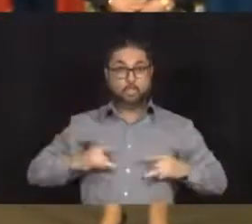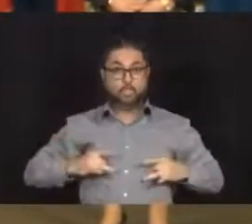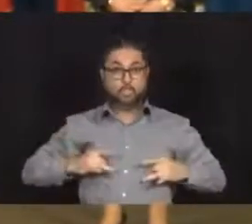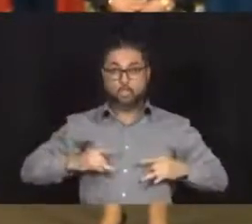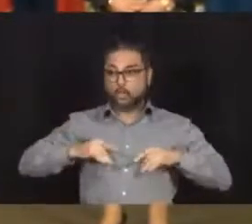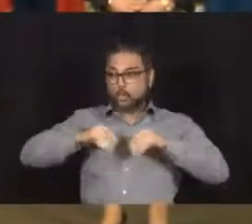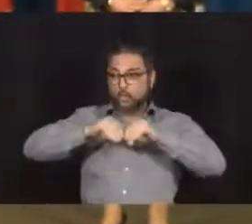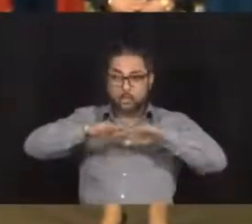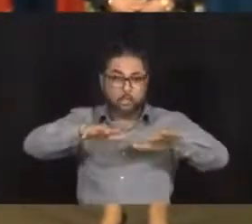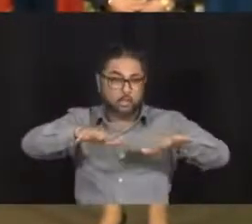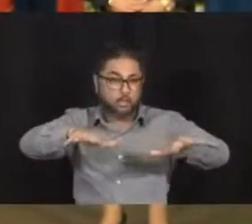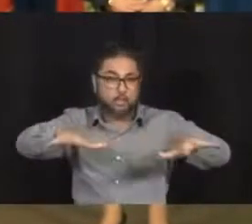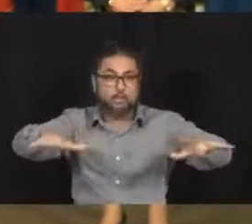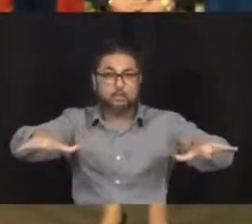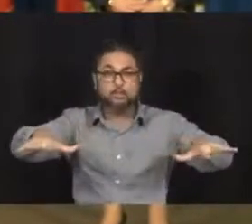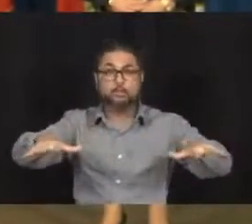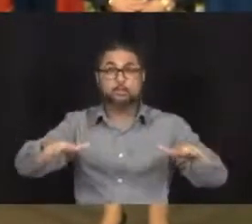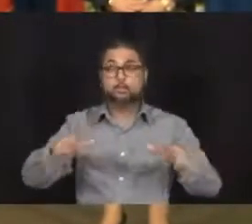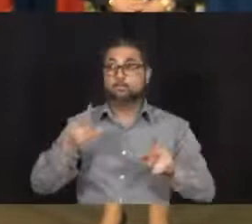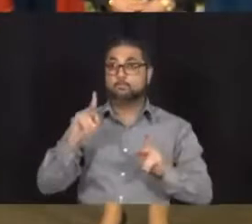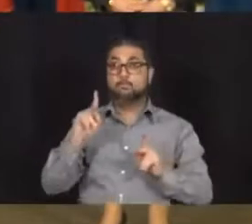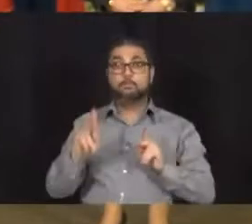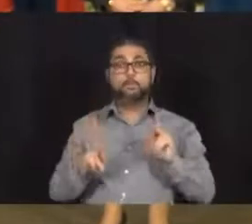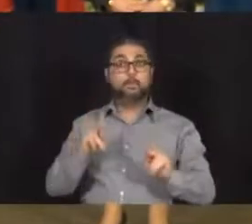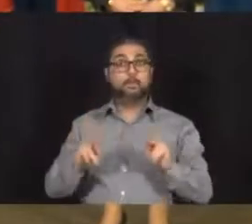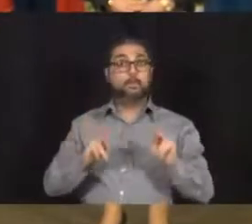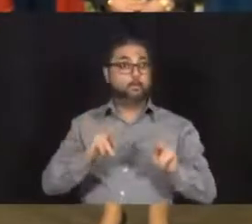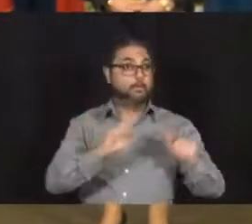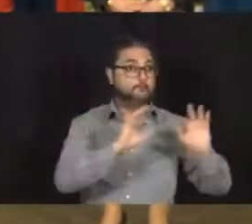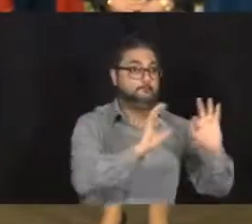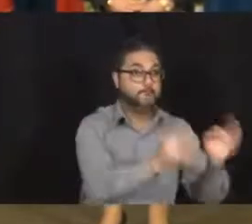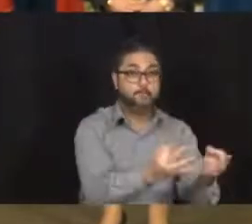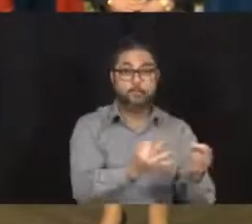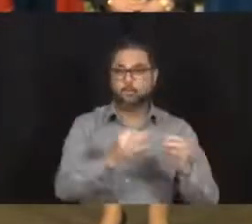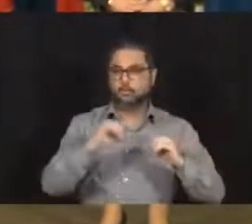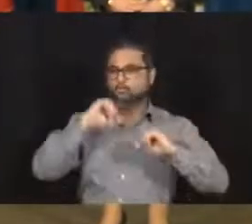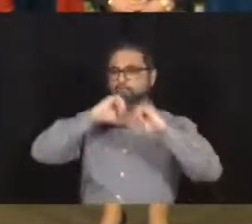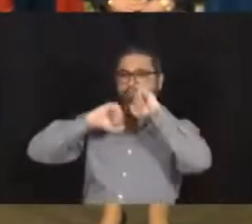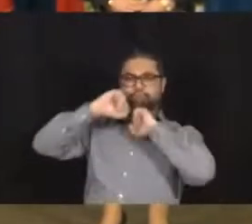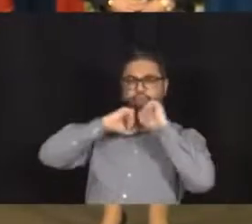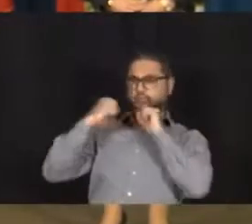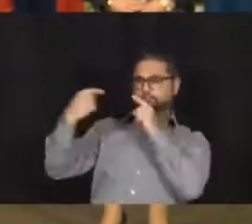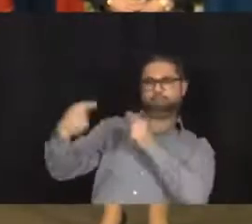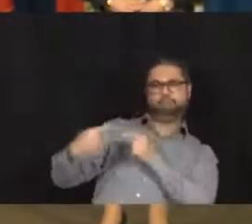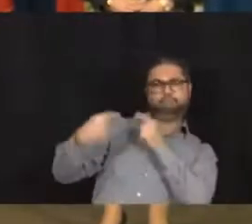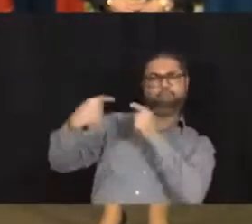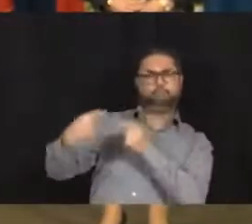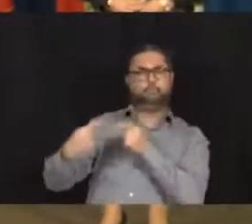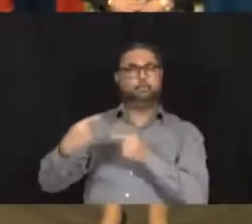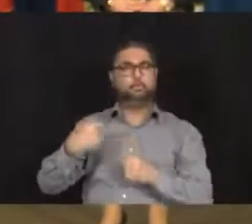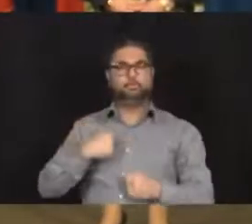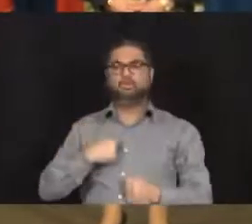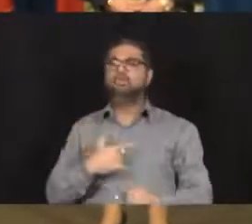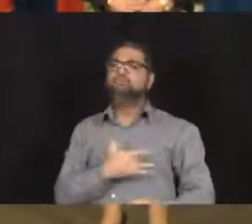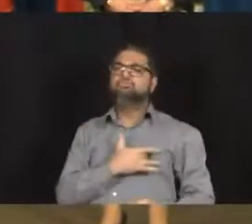families are struggling, and my heart breaks when I think about the pain that the families are enduring right